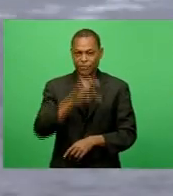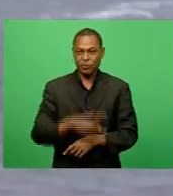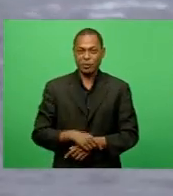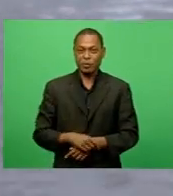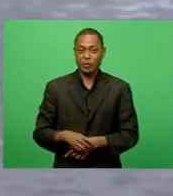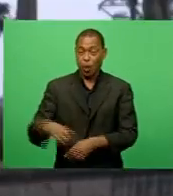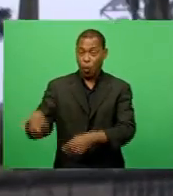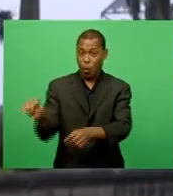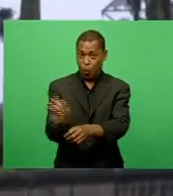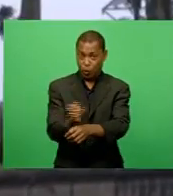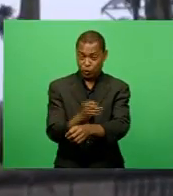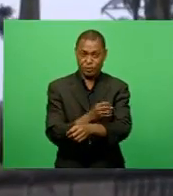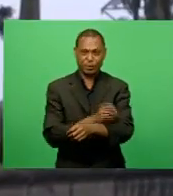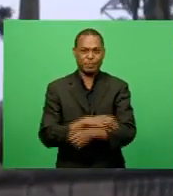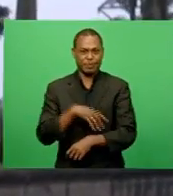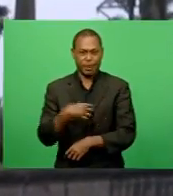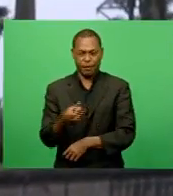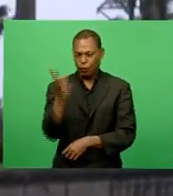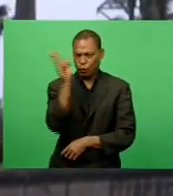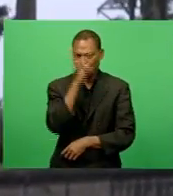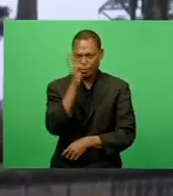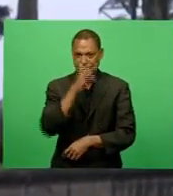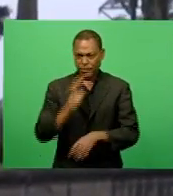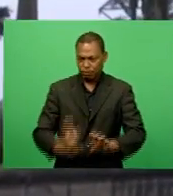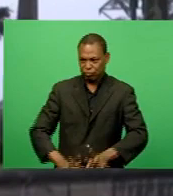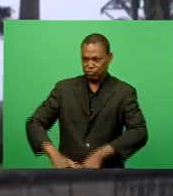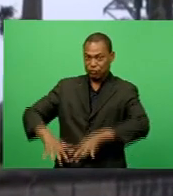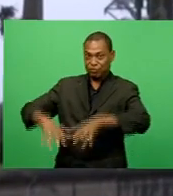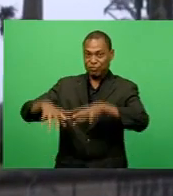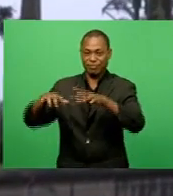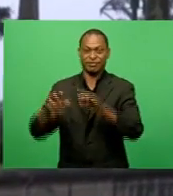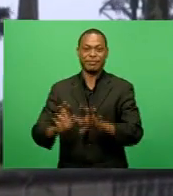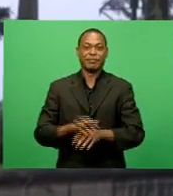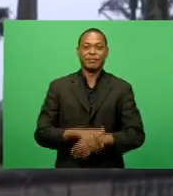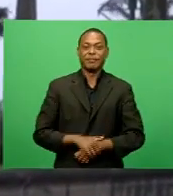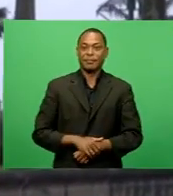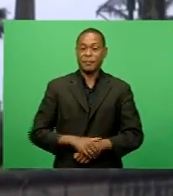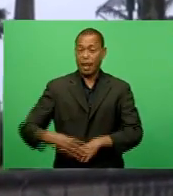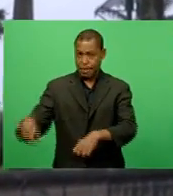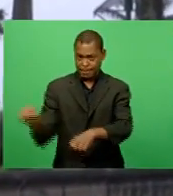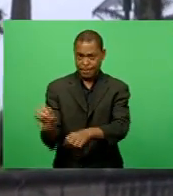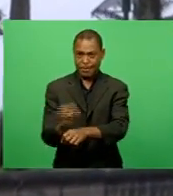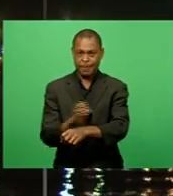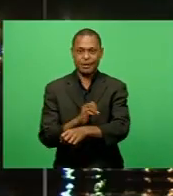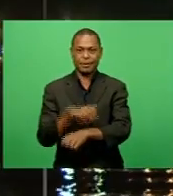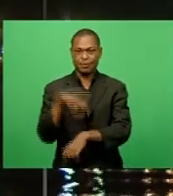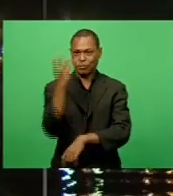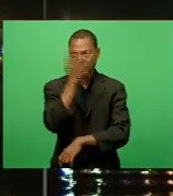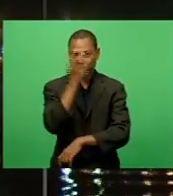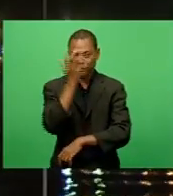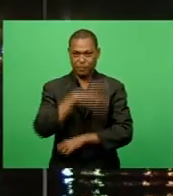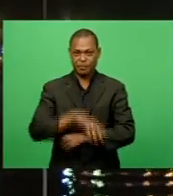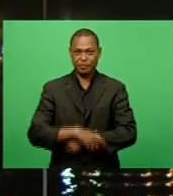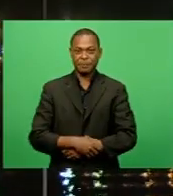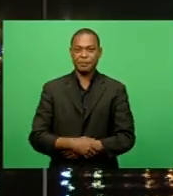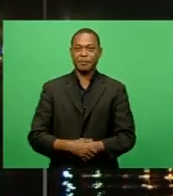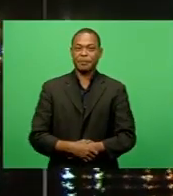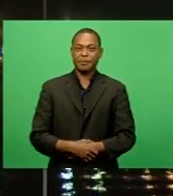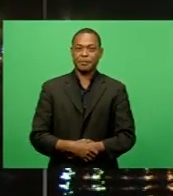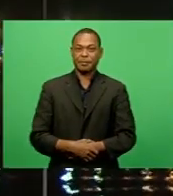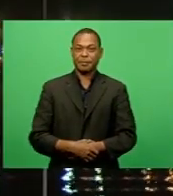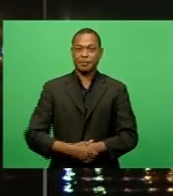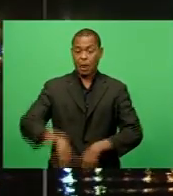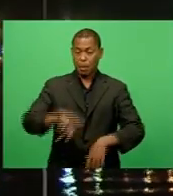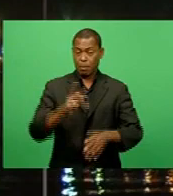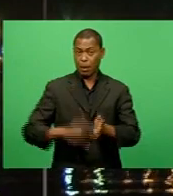high waves pose risks of coastal flooding. Sea conditions will also be hazardous. And parts of